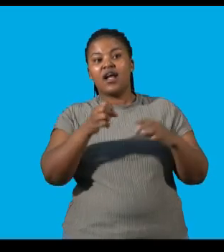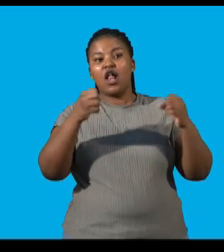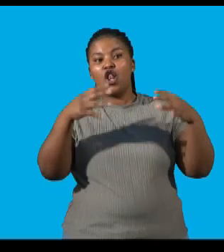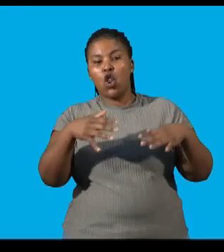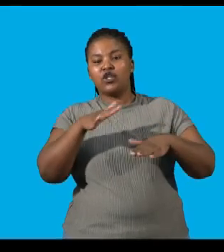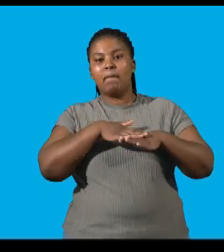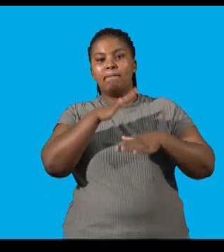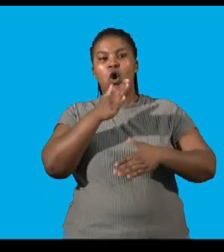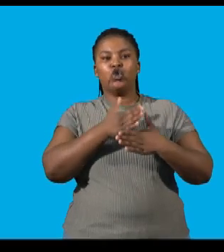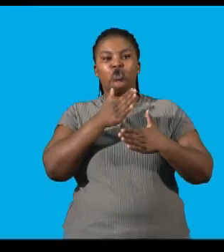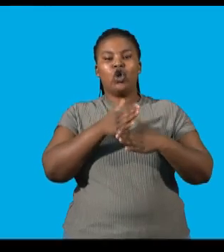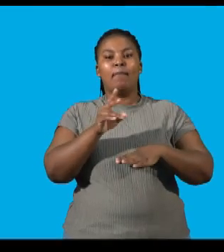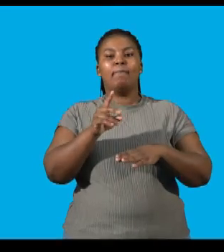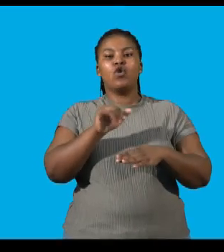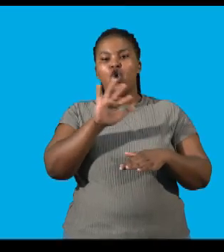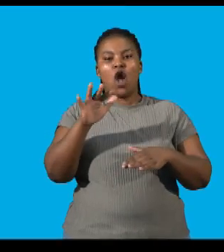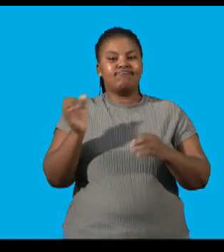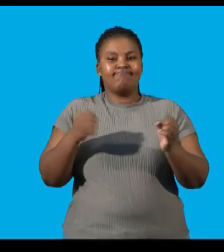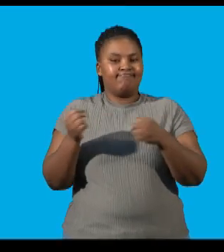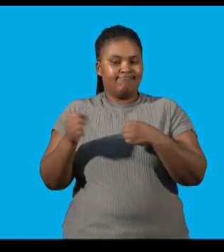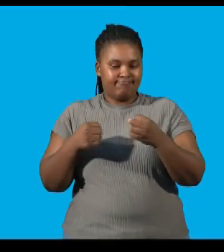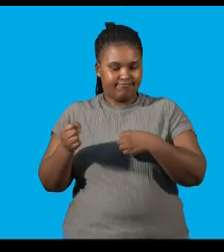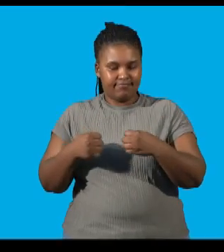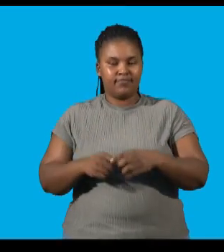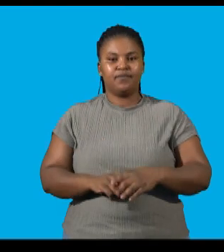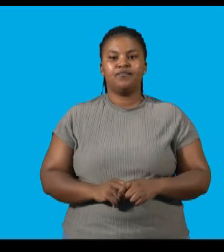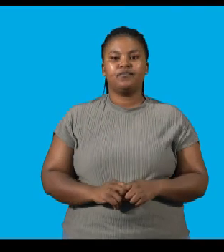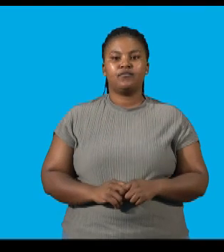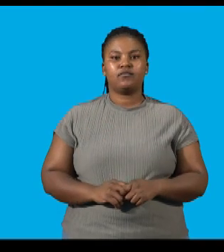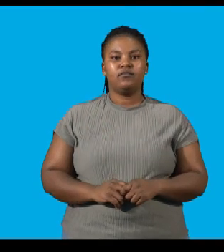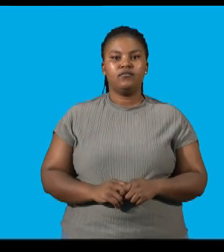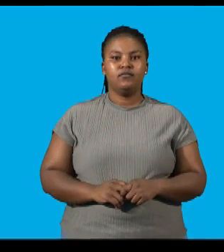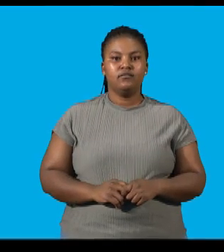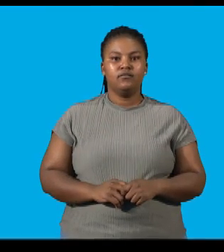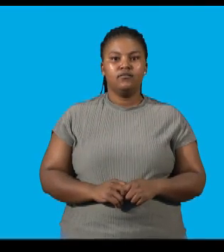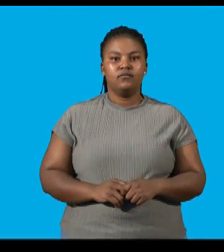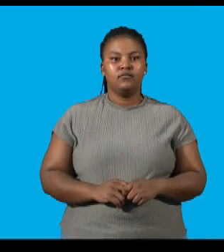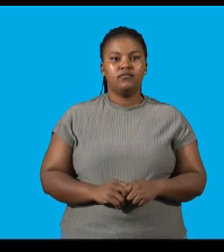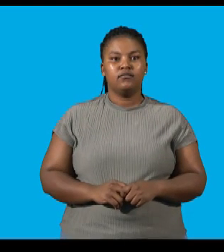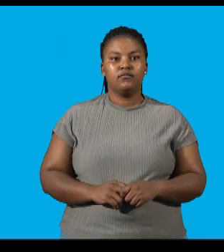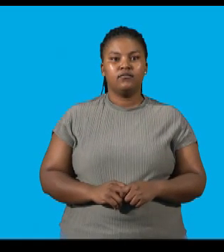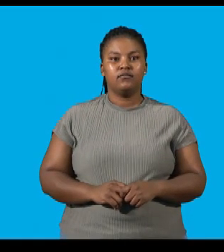Africa losing more jobs than it creates.